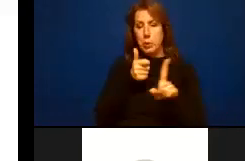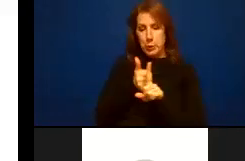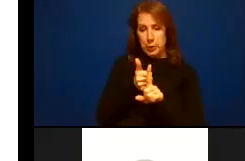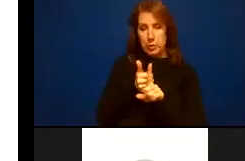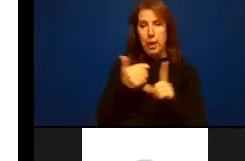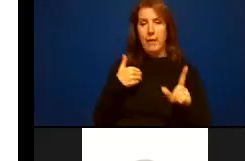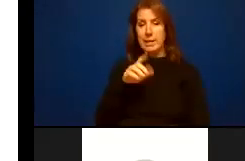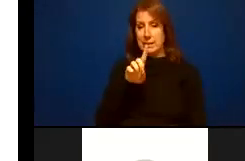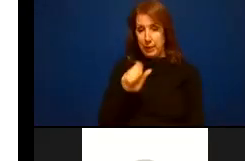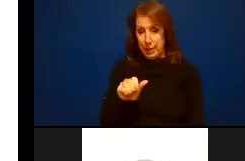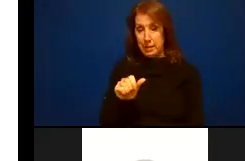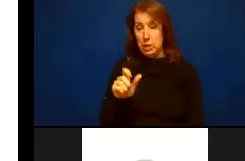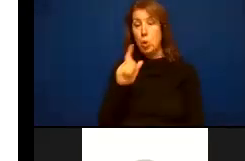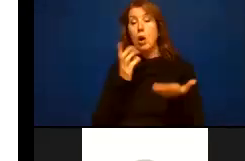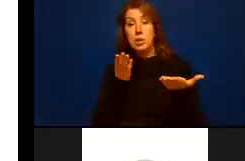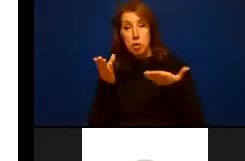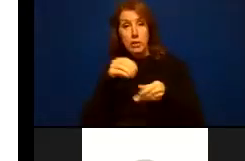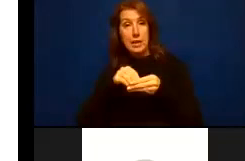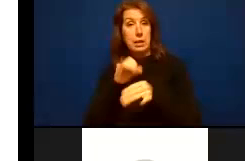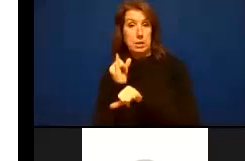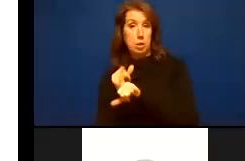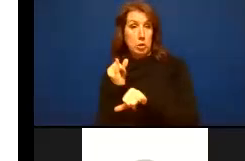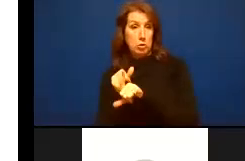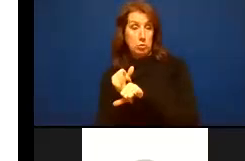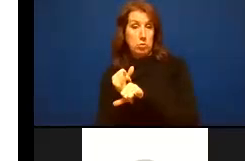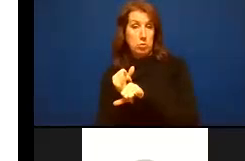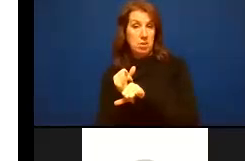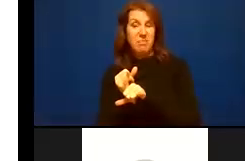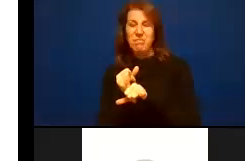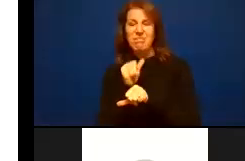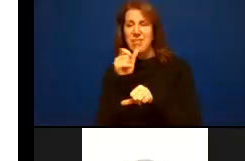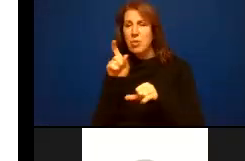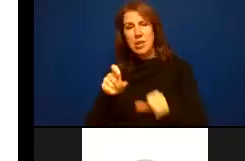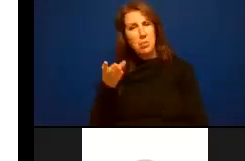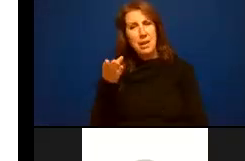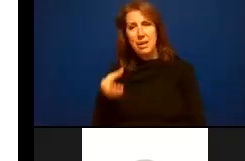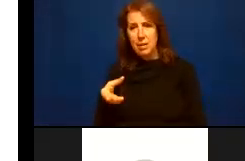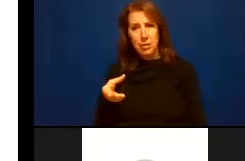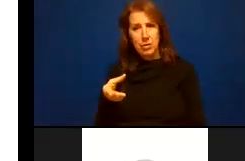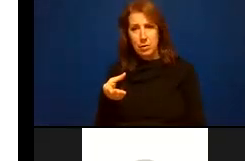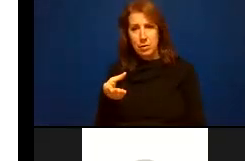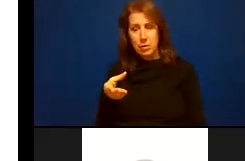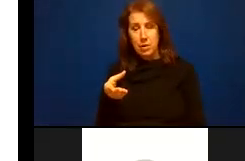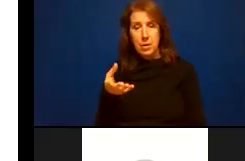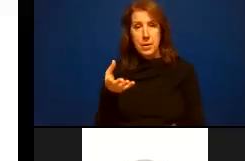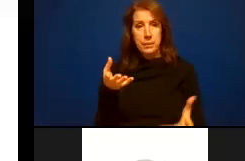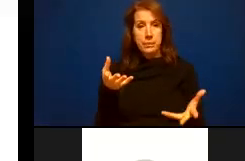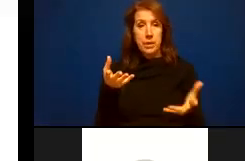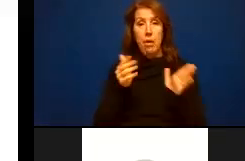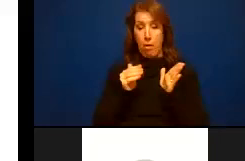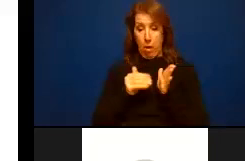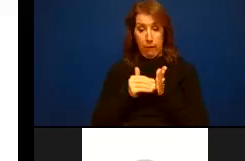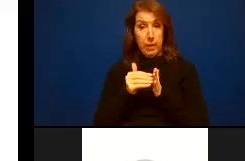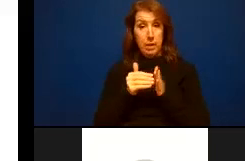disabilities who are served in institutions who don't need to be there, in that they, you know, in many cases